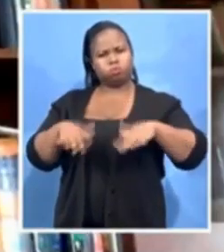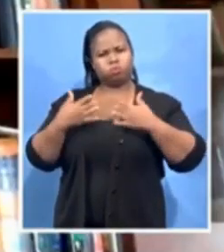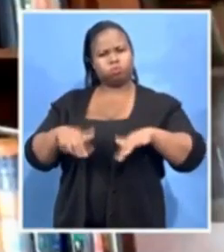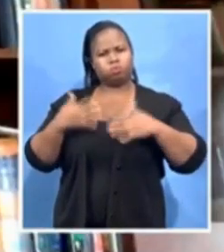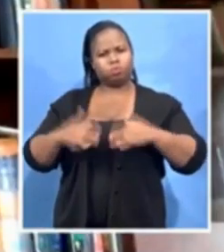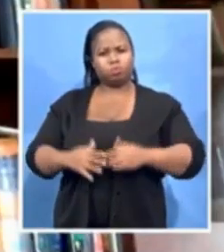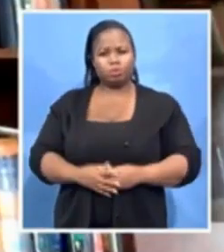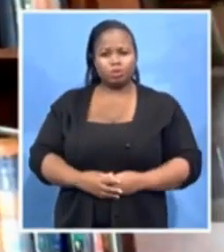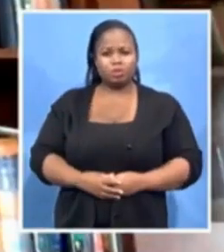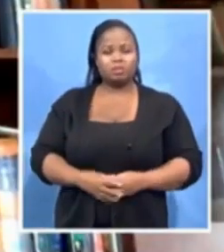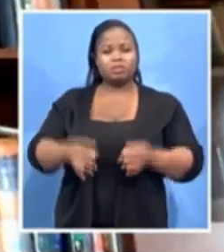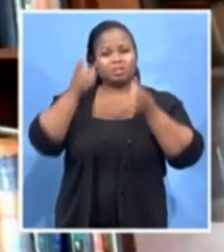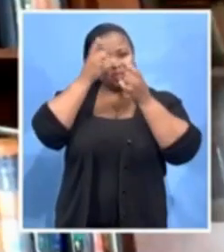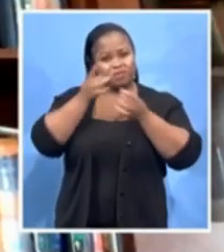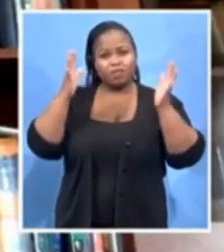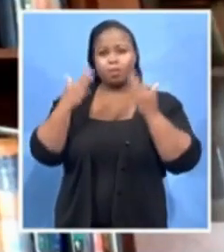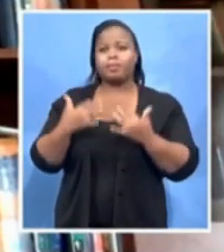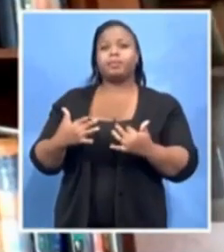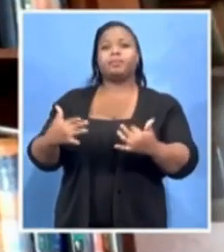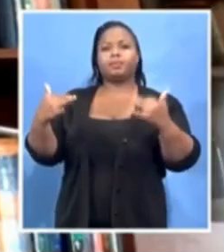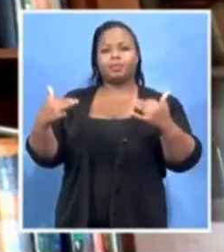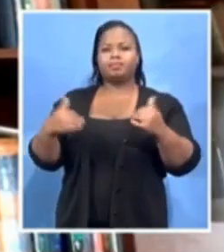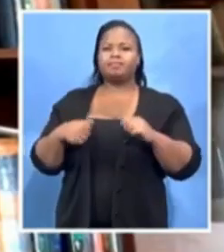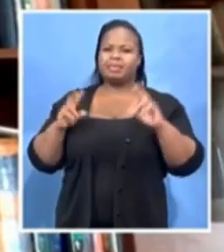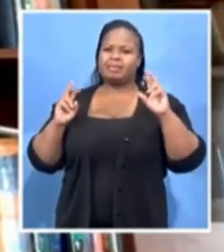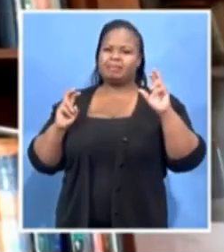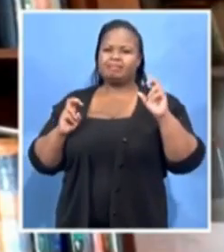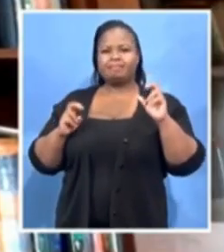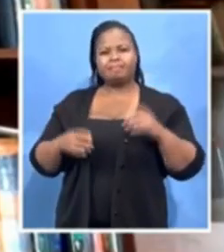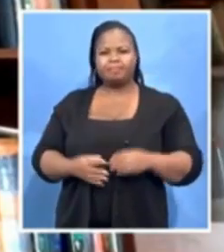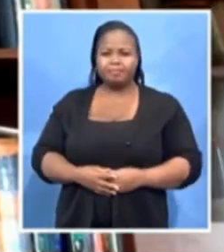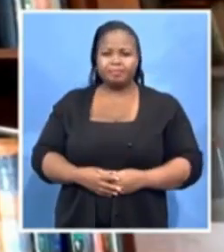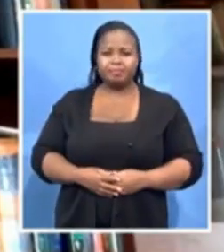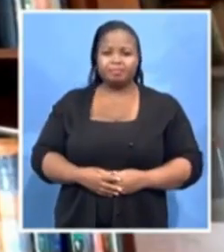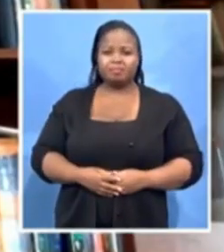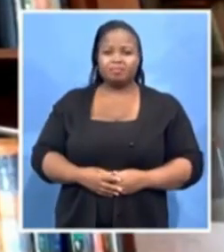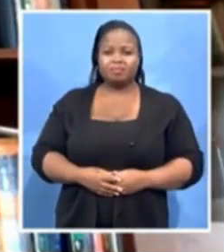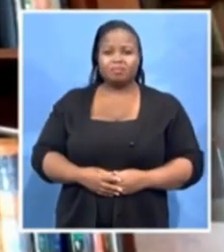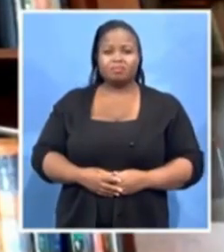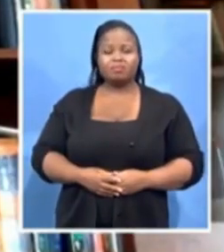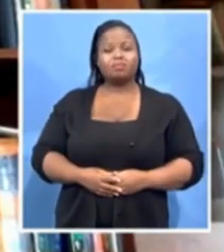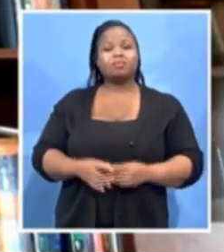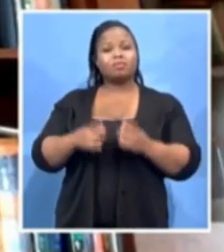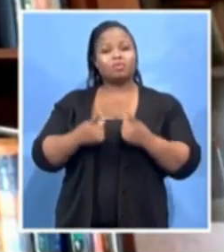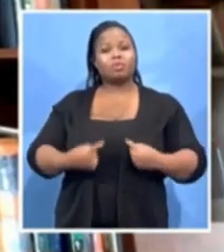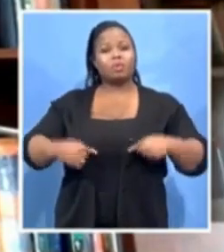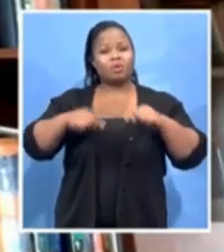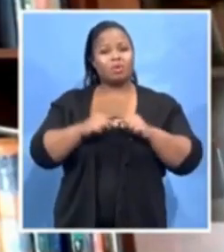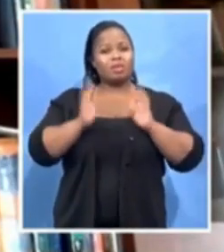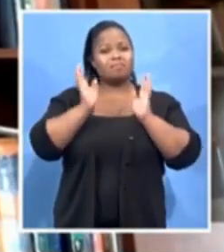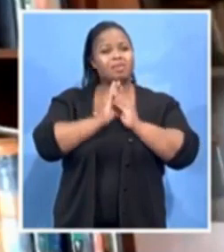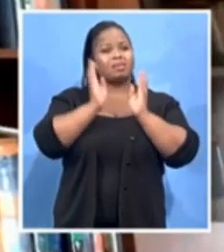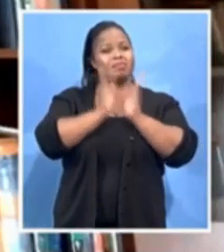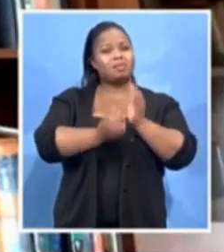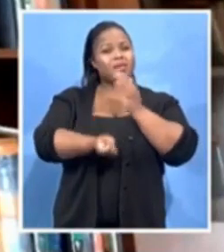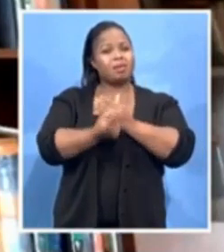allow me to paraphrase, if we do not come out of this meeting with a united